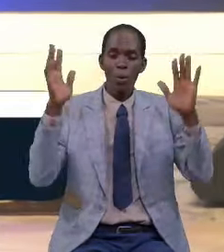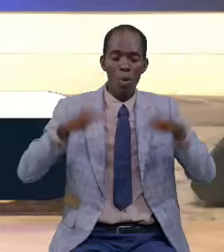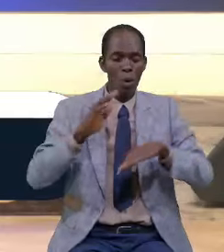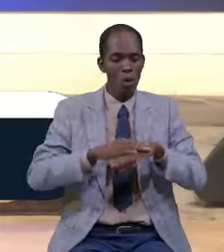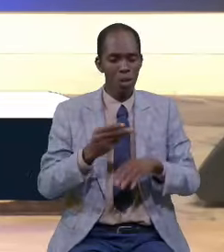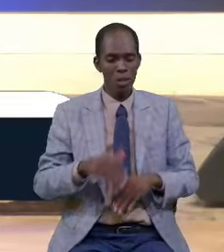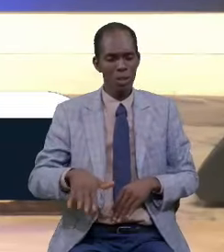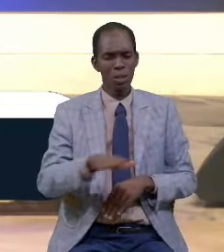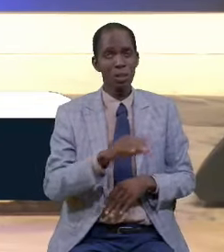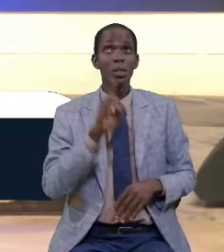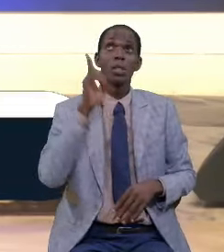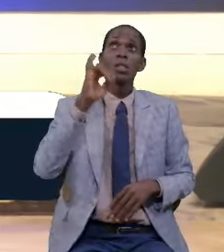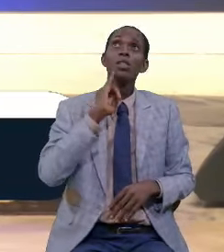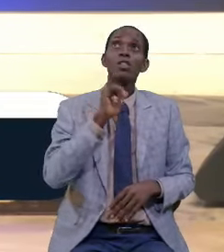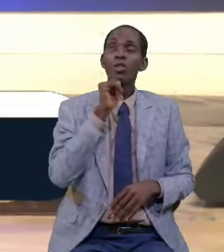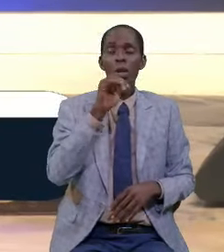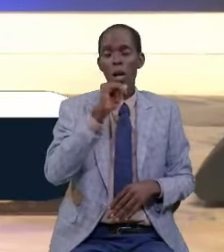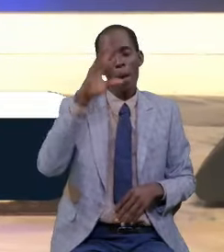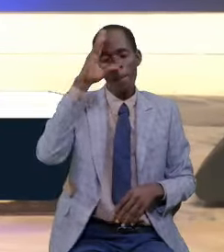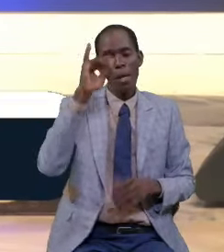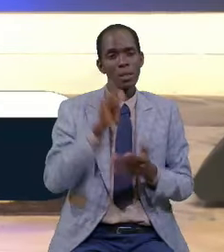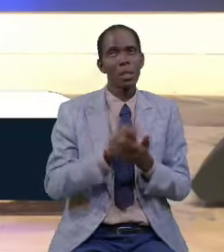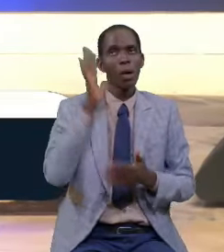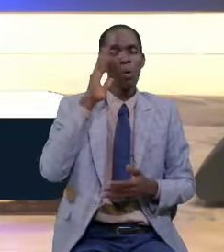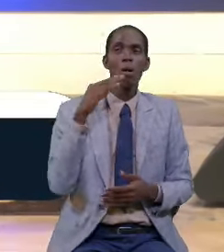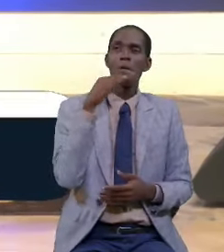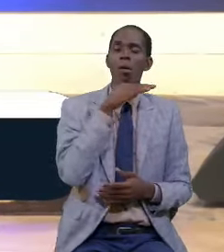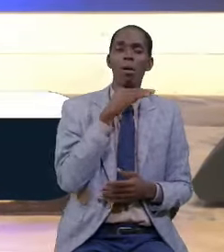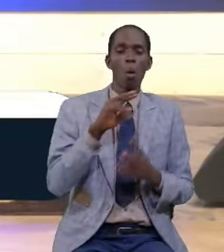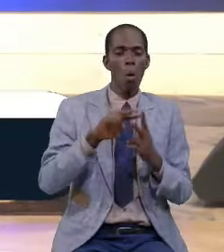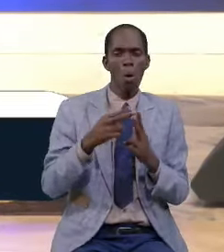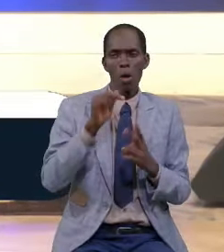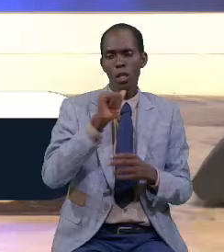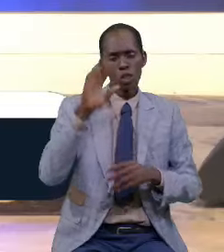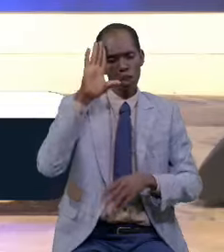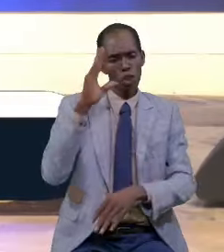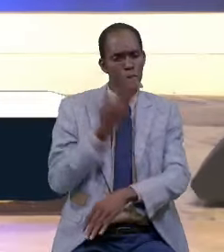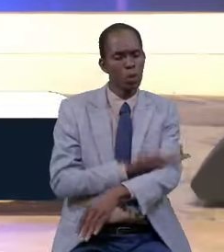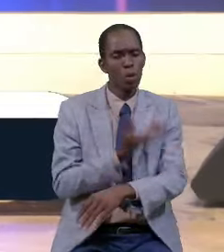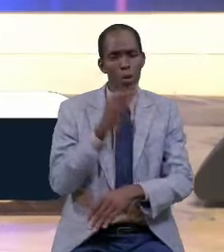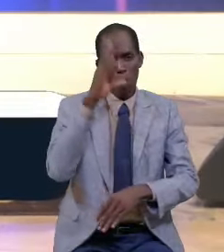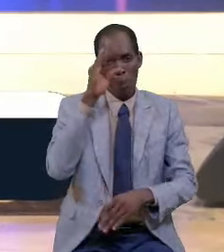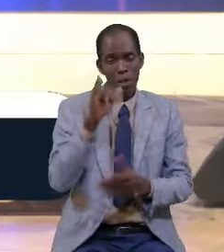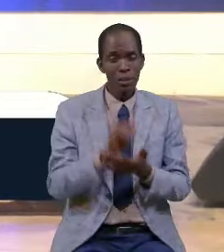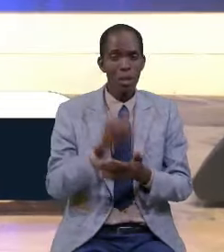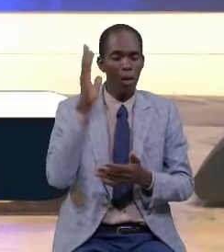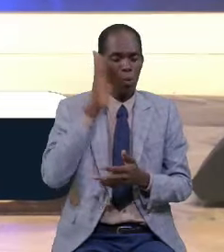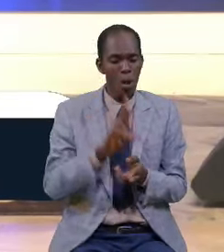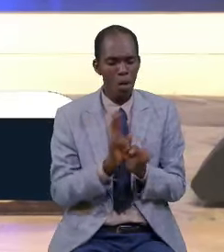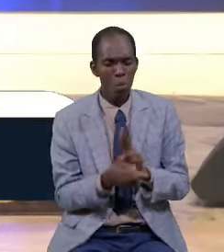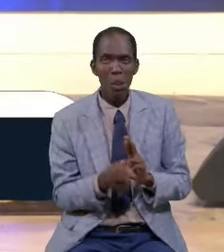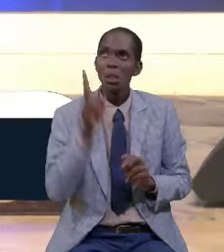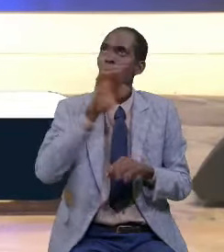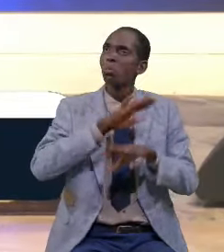a man that he should lie, neither the son of man that he should repent. He doesn't change his